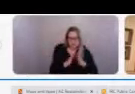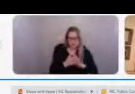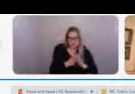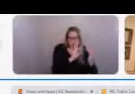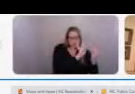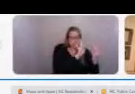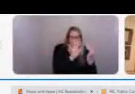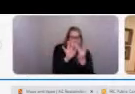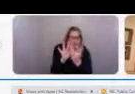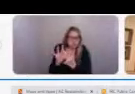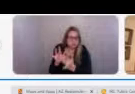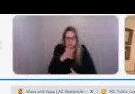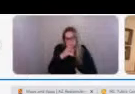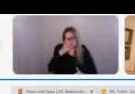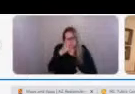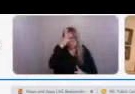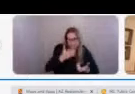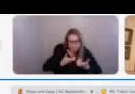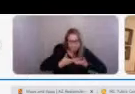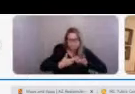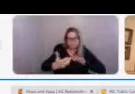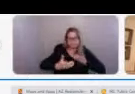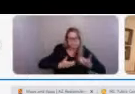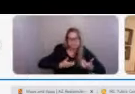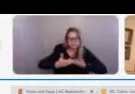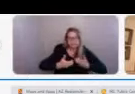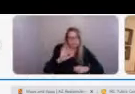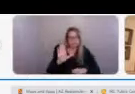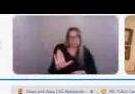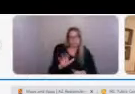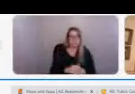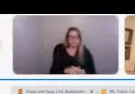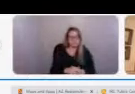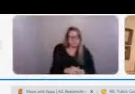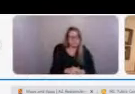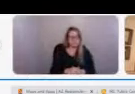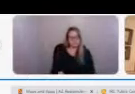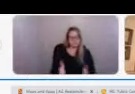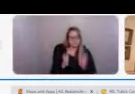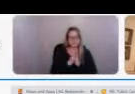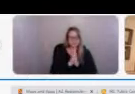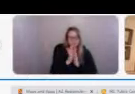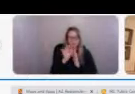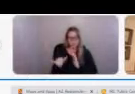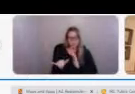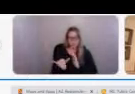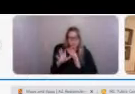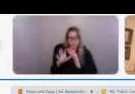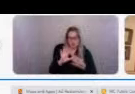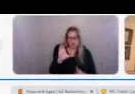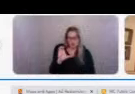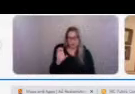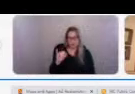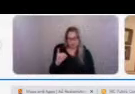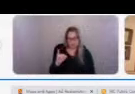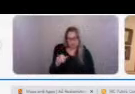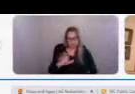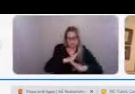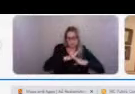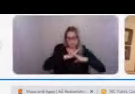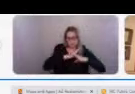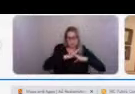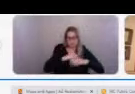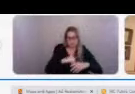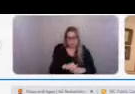to parents to engage them and so what we ask is that our communities of interests are protected